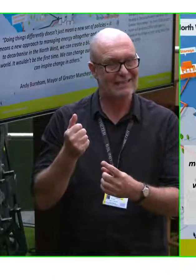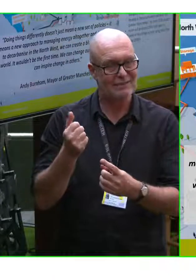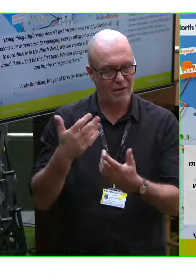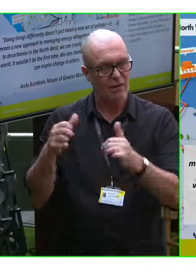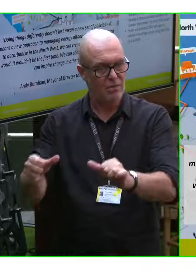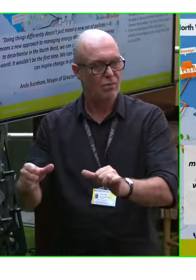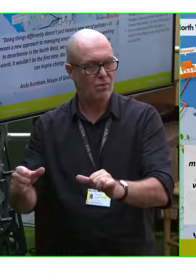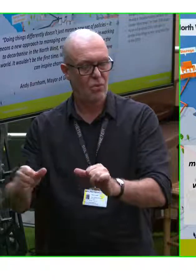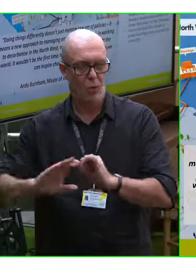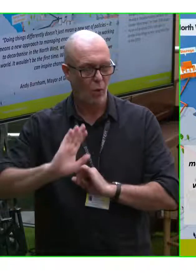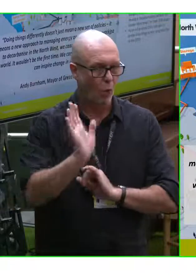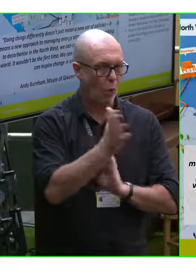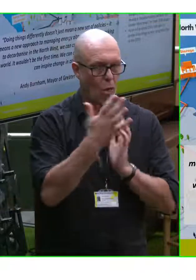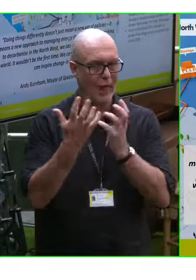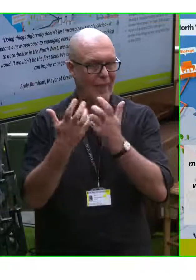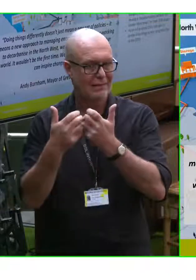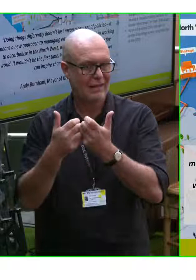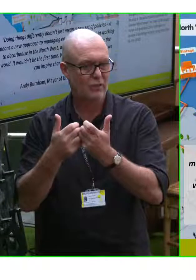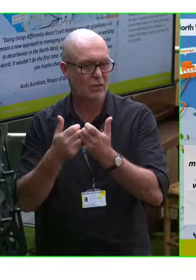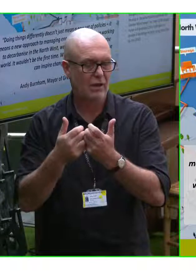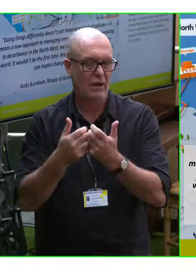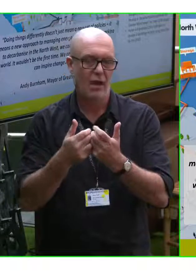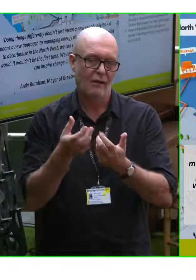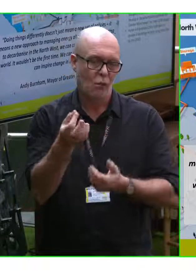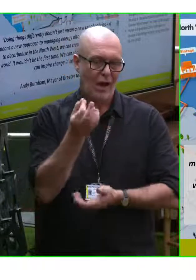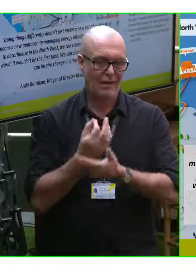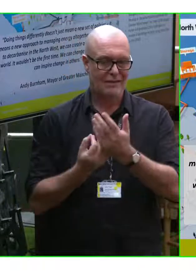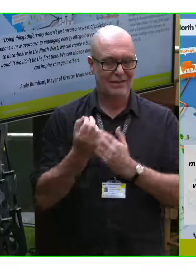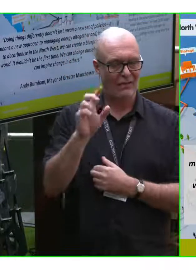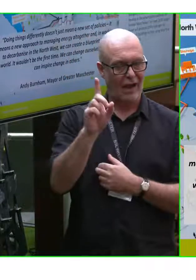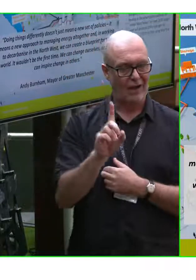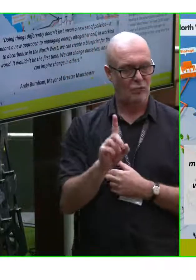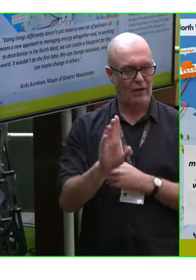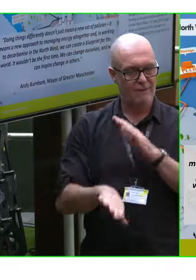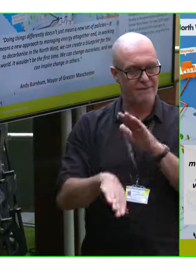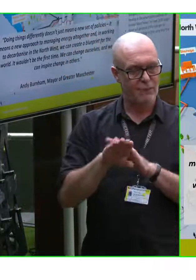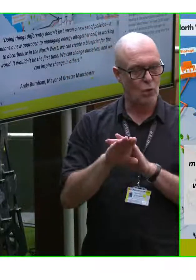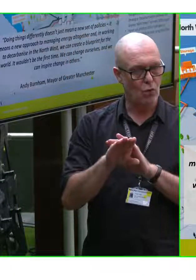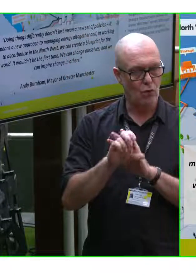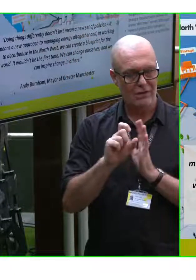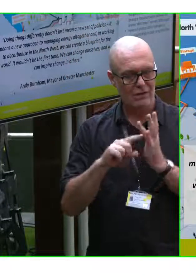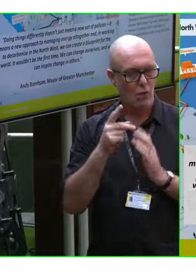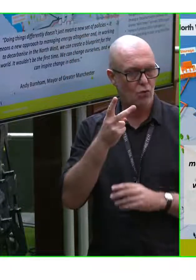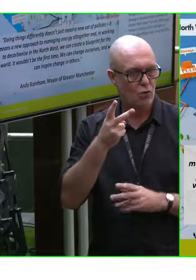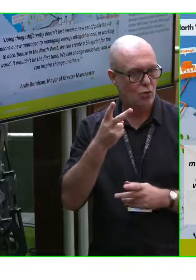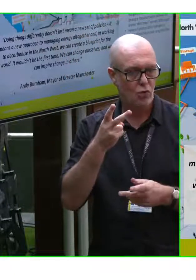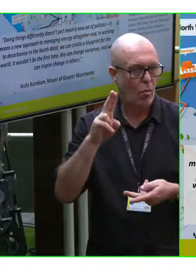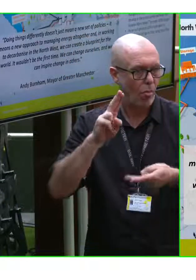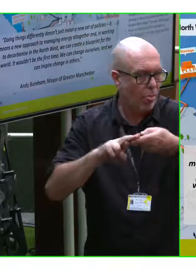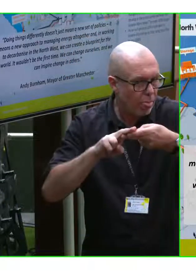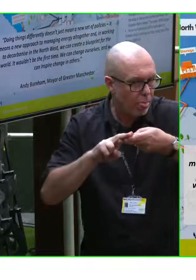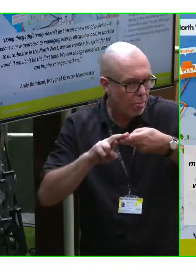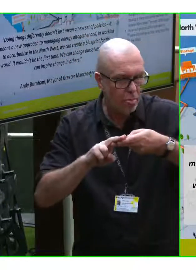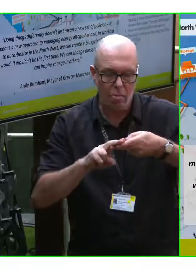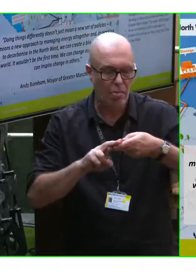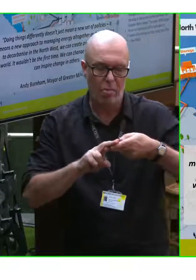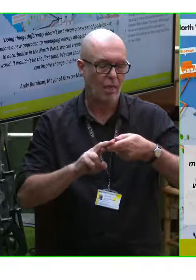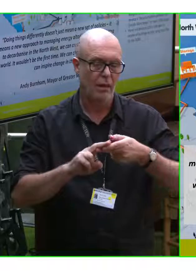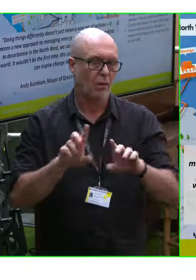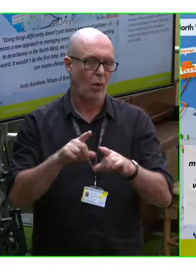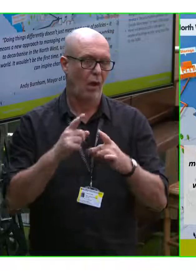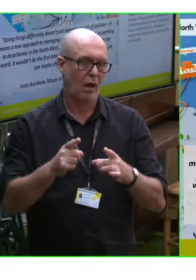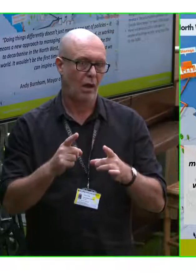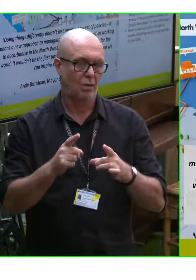technology. Is the electricity system completely decarbonised? You know, I think Johnny mentioned it earlier, how much percent of